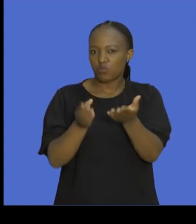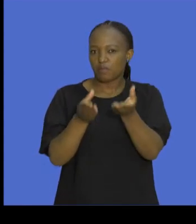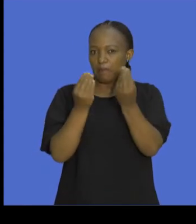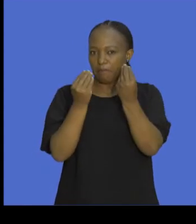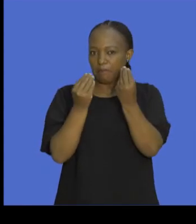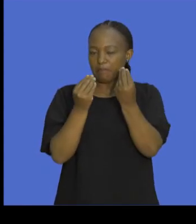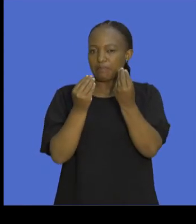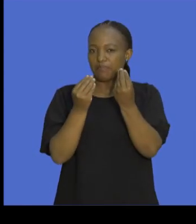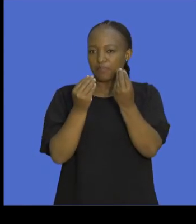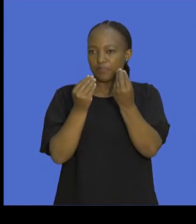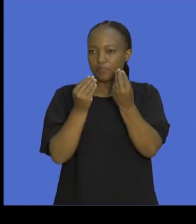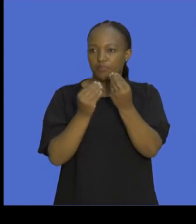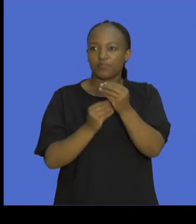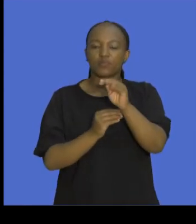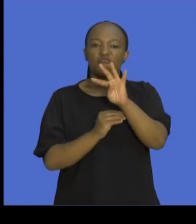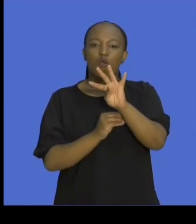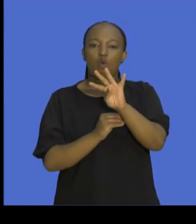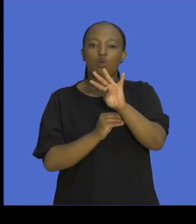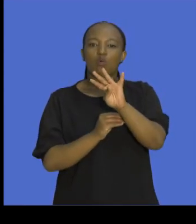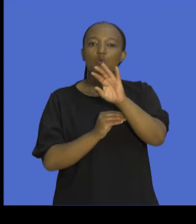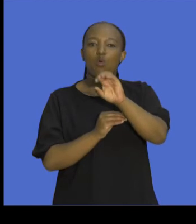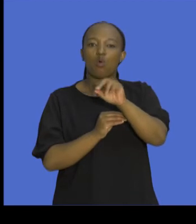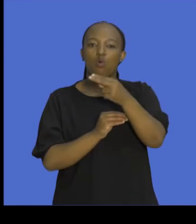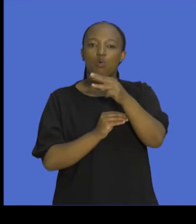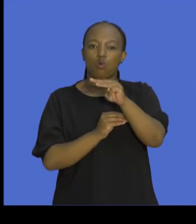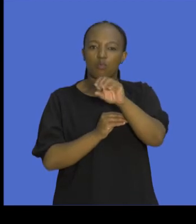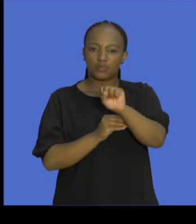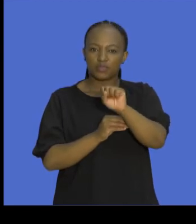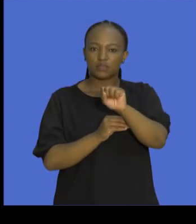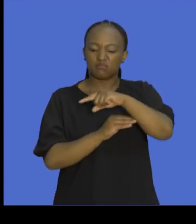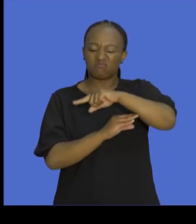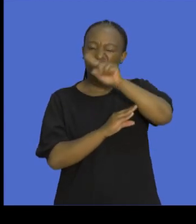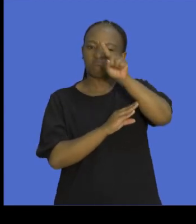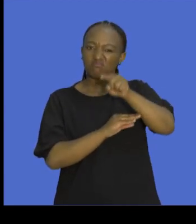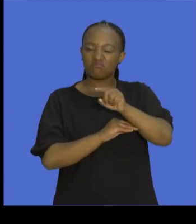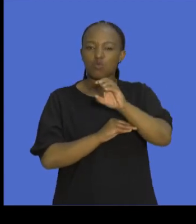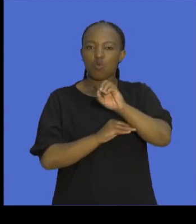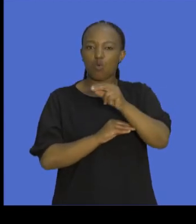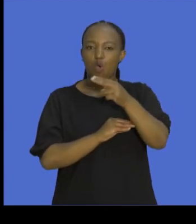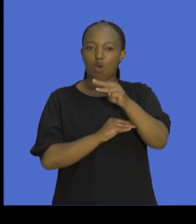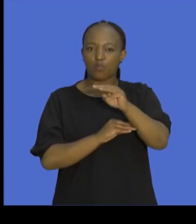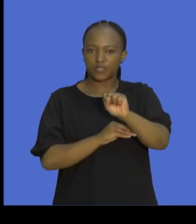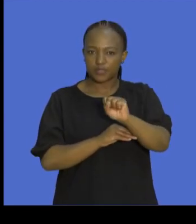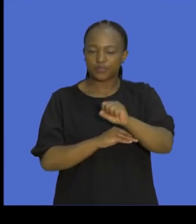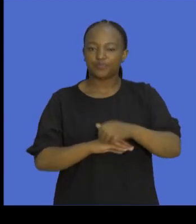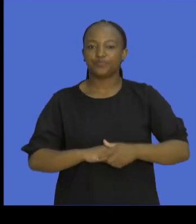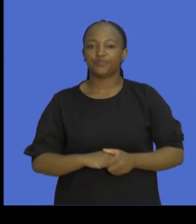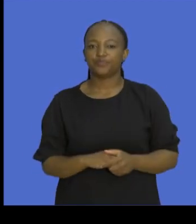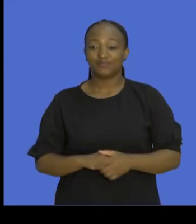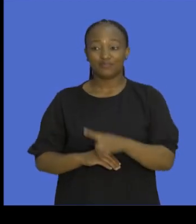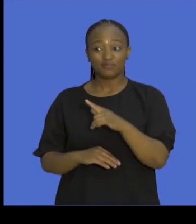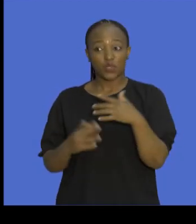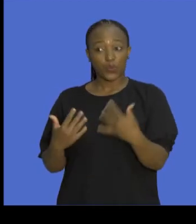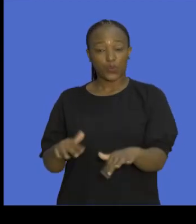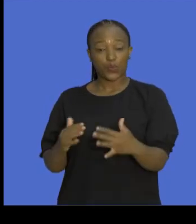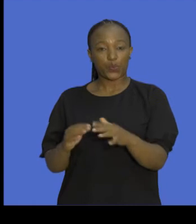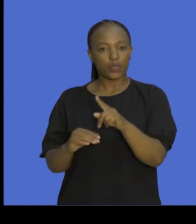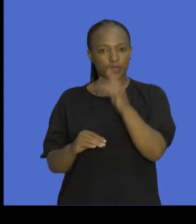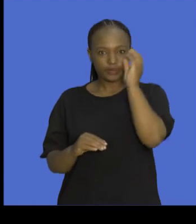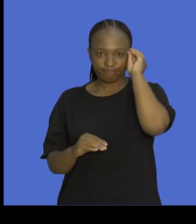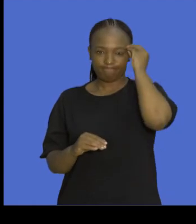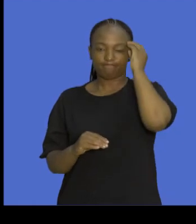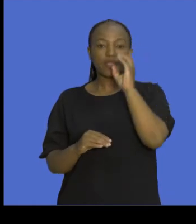get, it gives us a 4 ohms, okay? So this is 4 ohms. There's something very interesting here. So if we